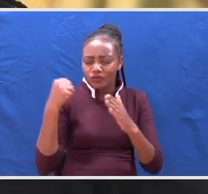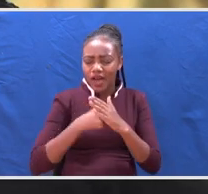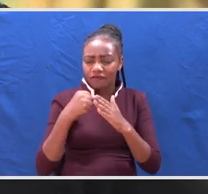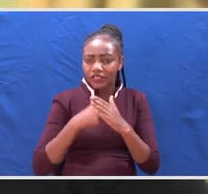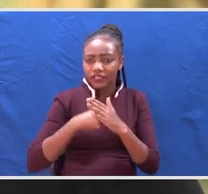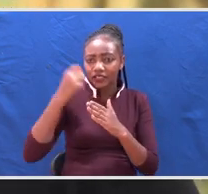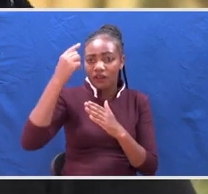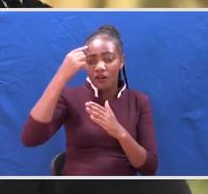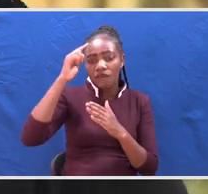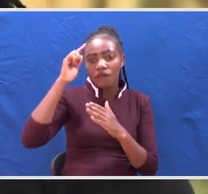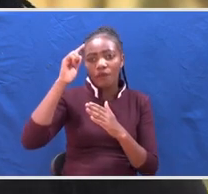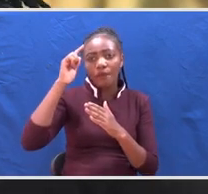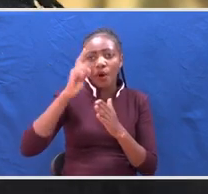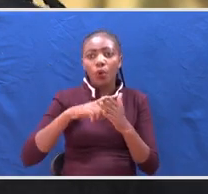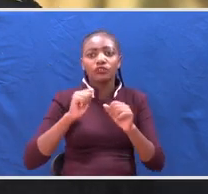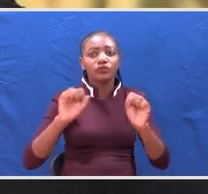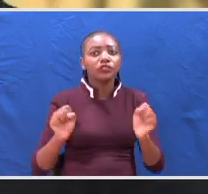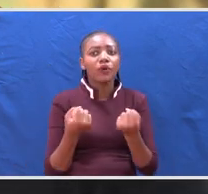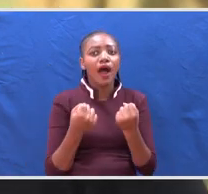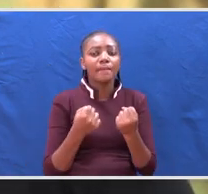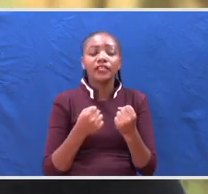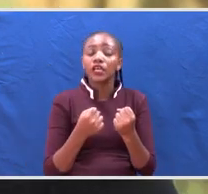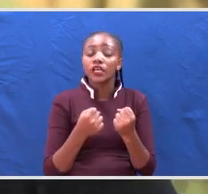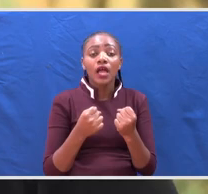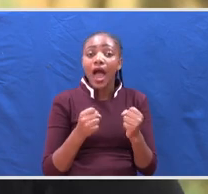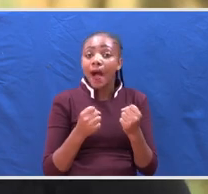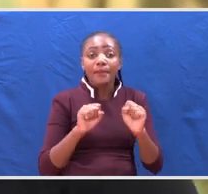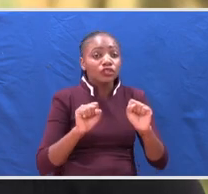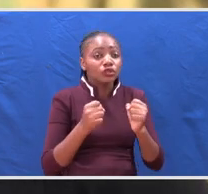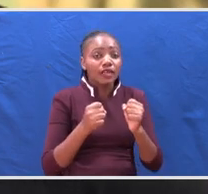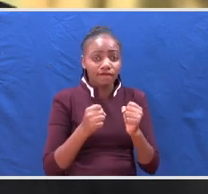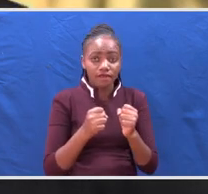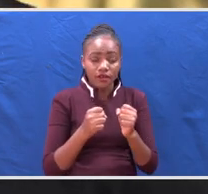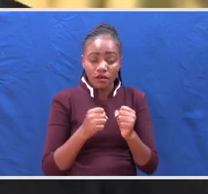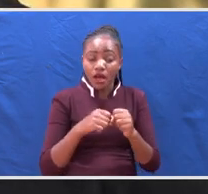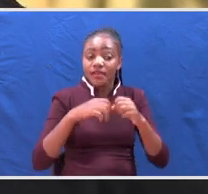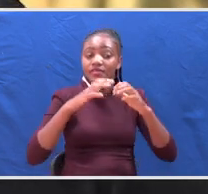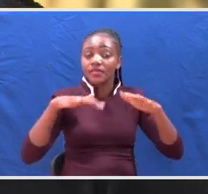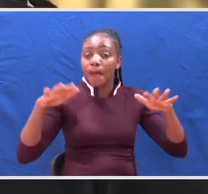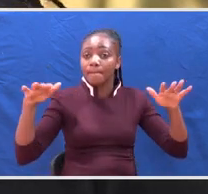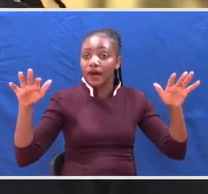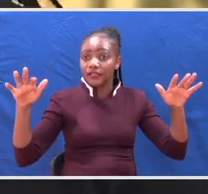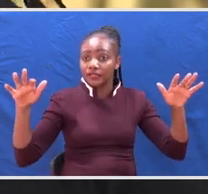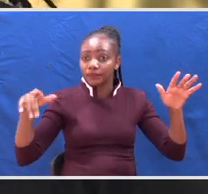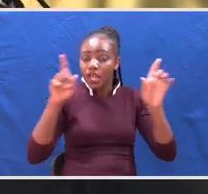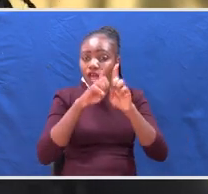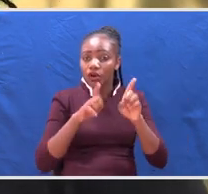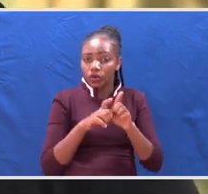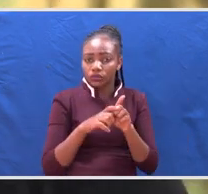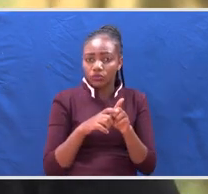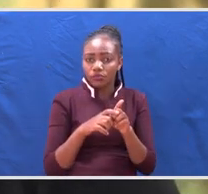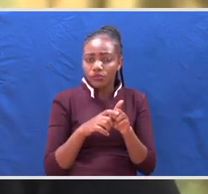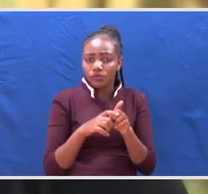for what can be done to save the population of the vultures. For the unintentional